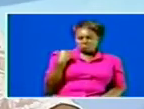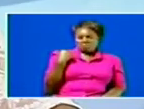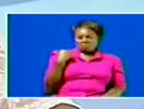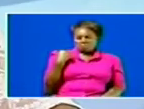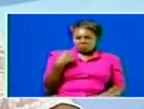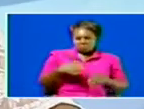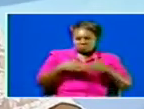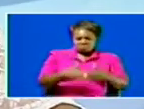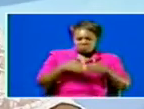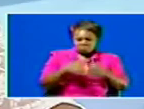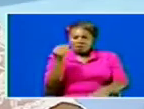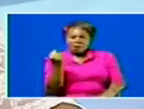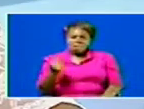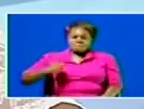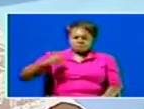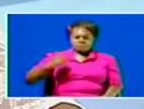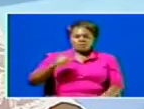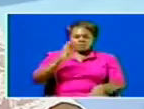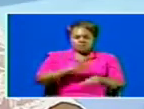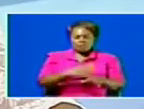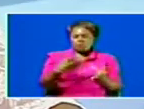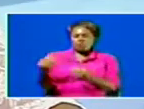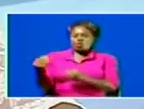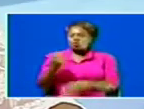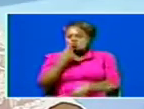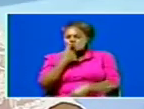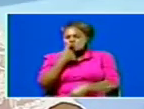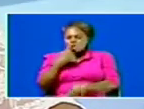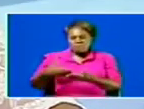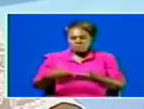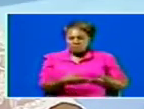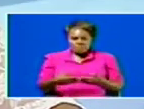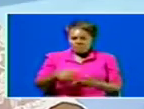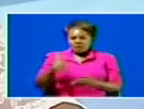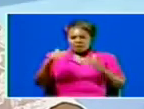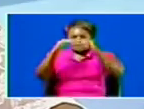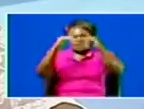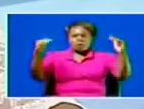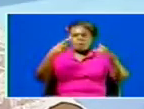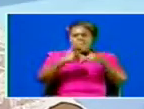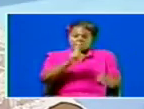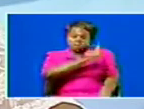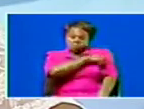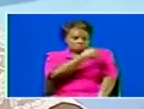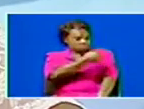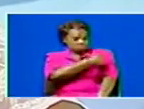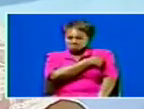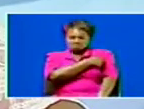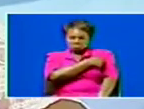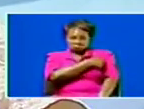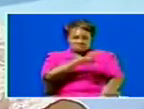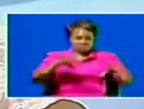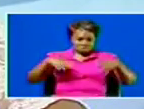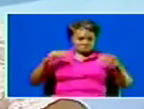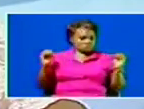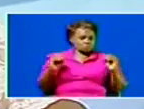waylaid and sexually assaulted while on their way to breastfeed their children housed in another floor. But the hospital has vehemently denied